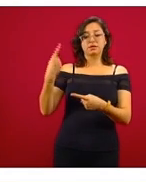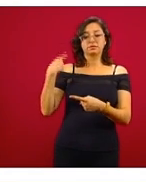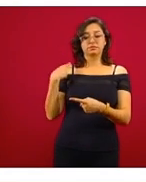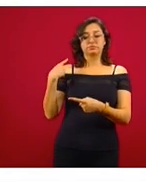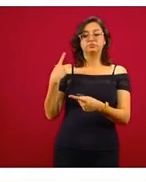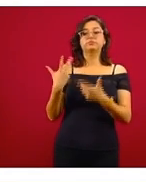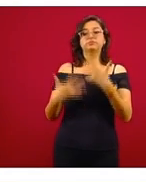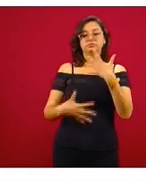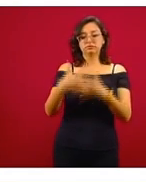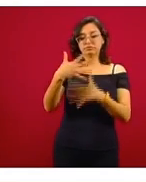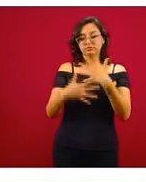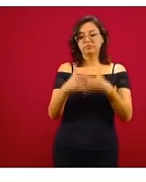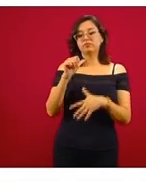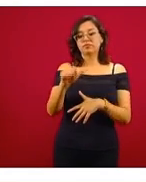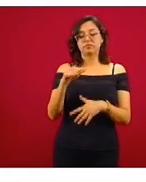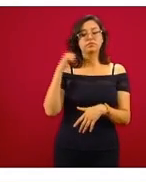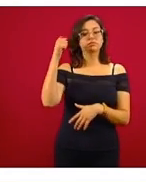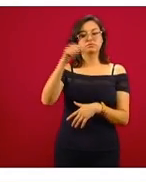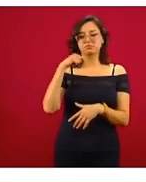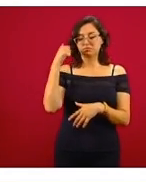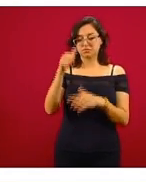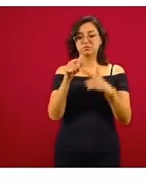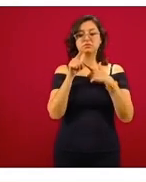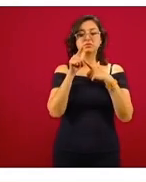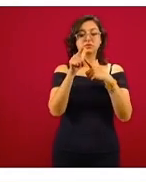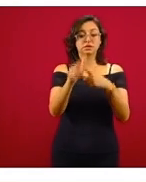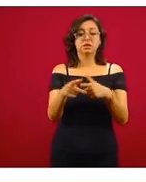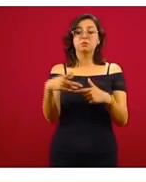continued for several weeks now,